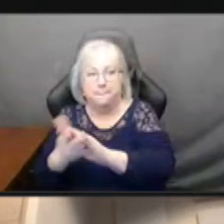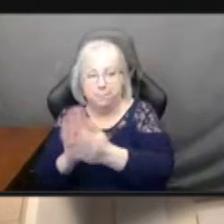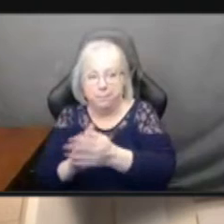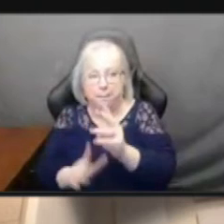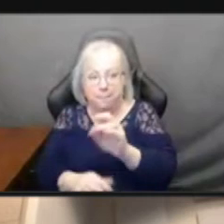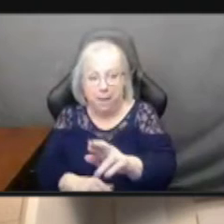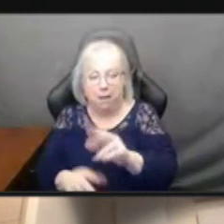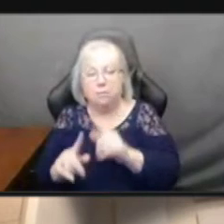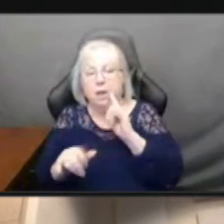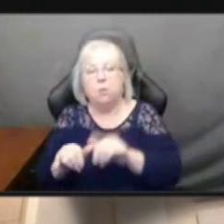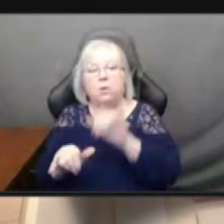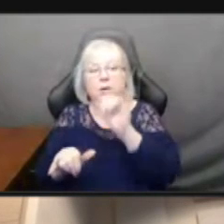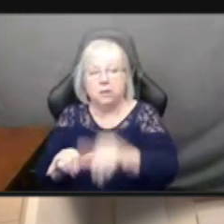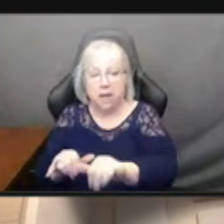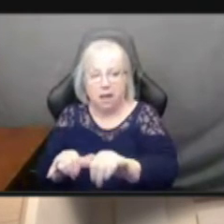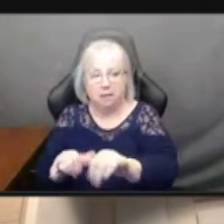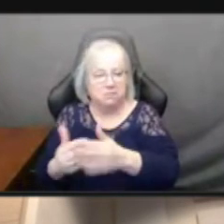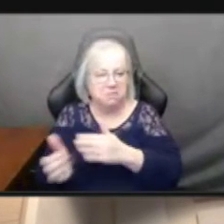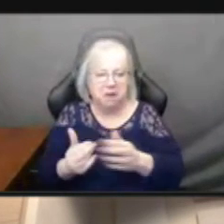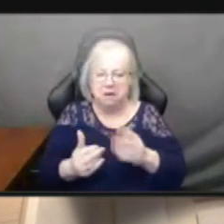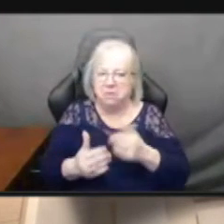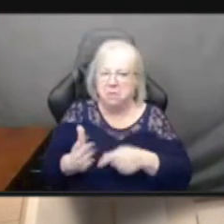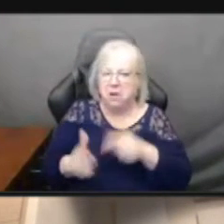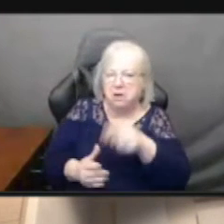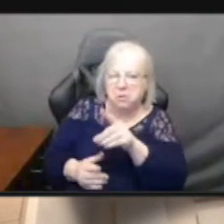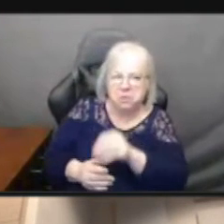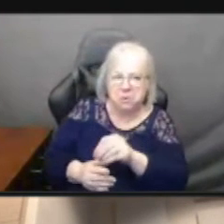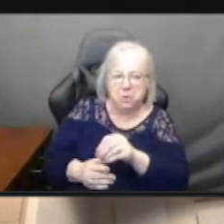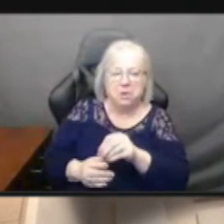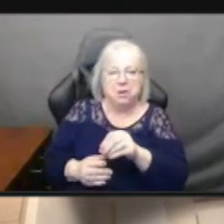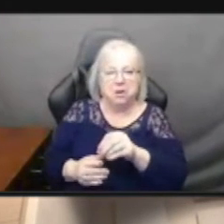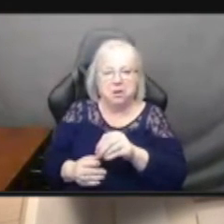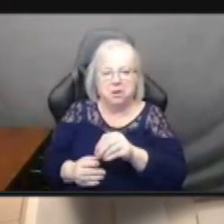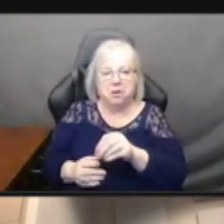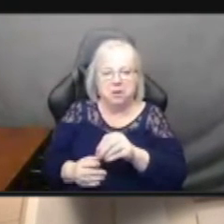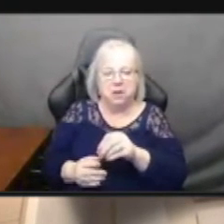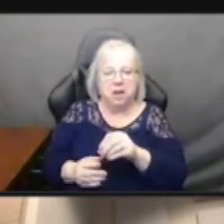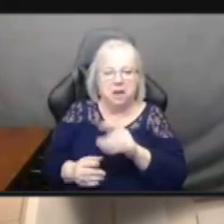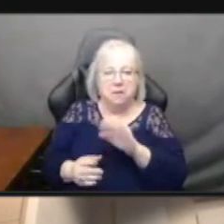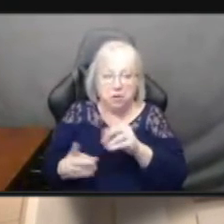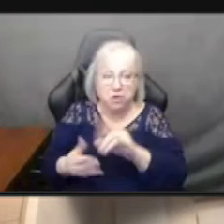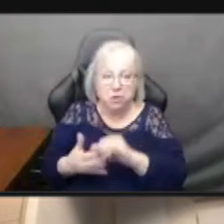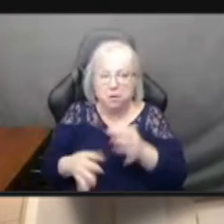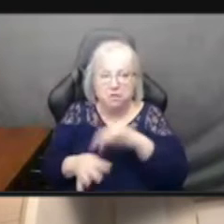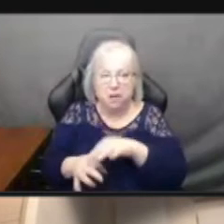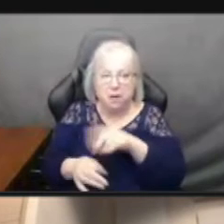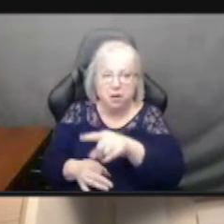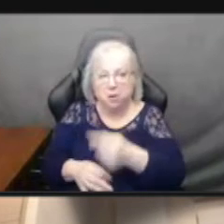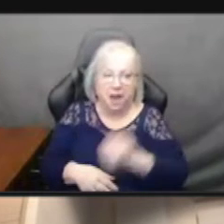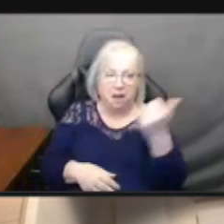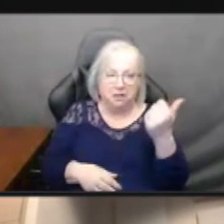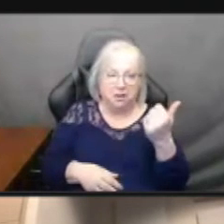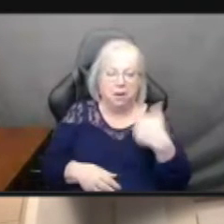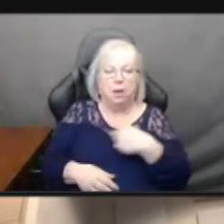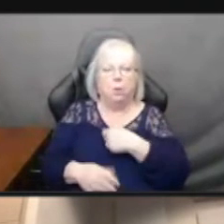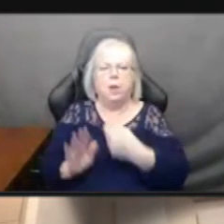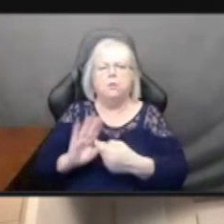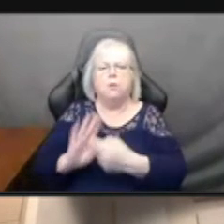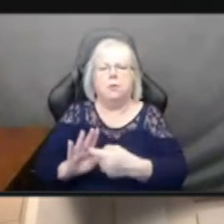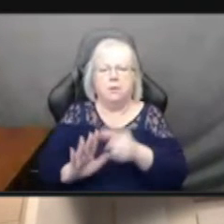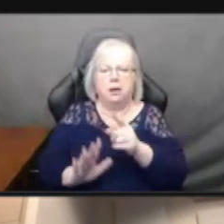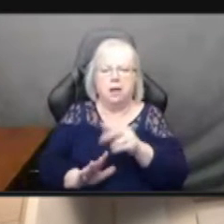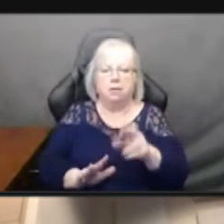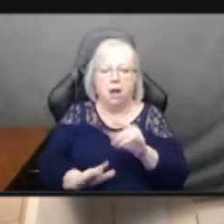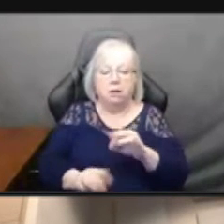gonna stay there. No matter what you do, you get up there, we'll vote you out. We represent Little Rock. And if